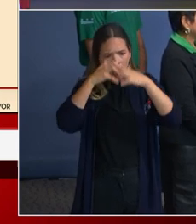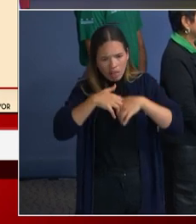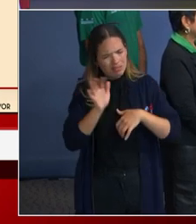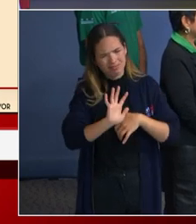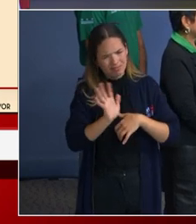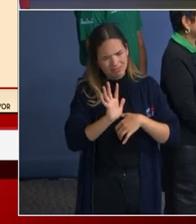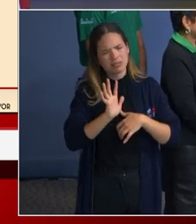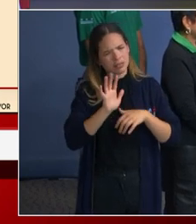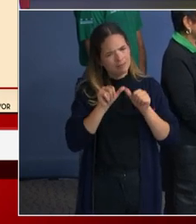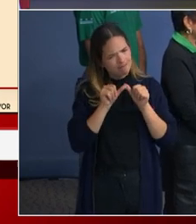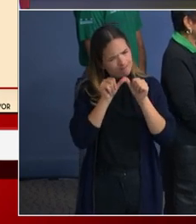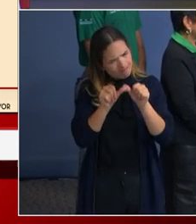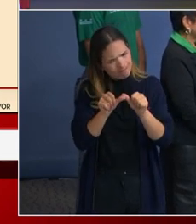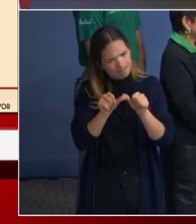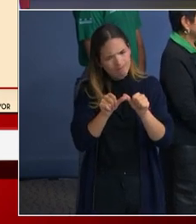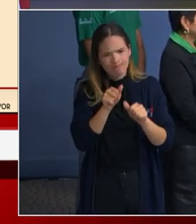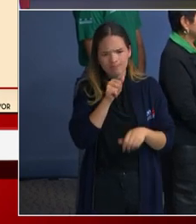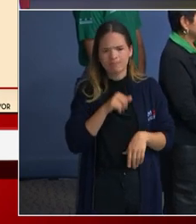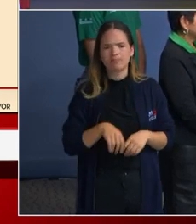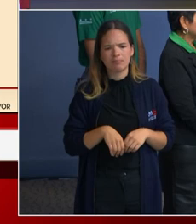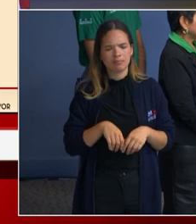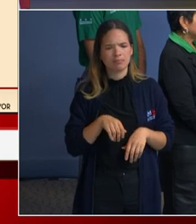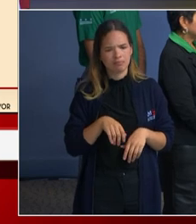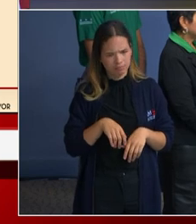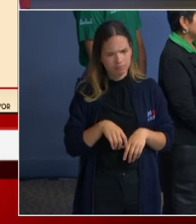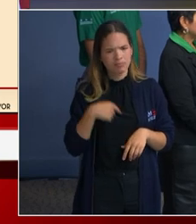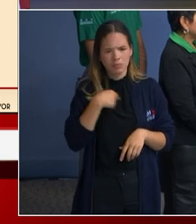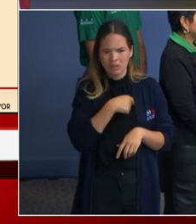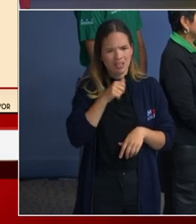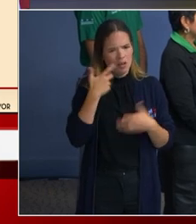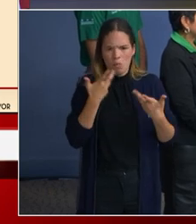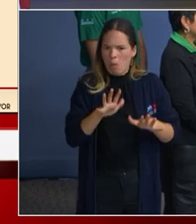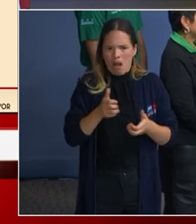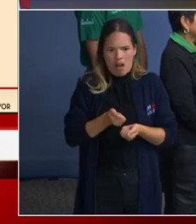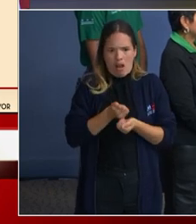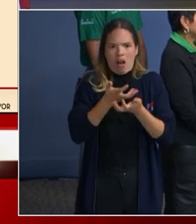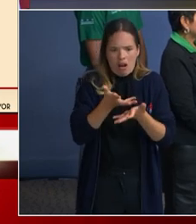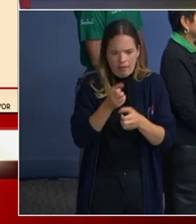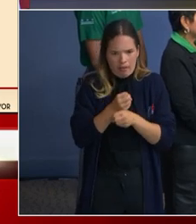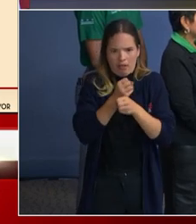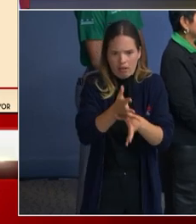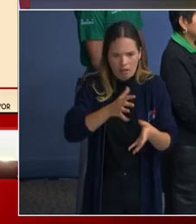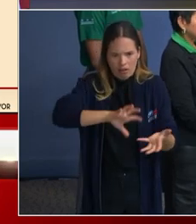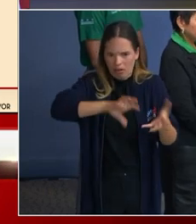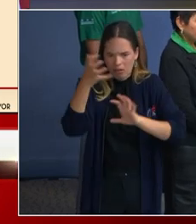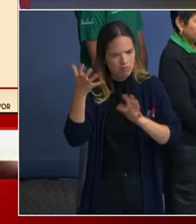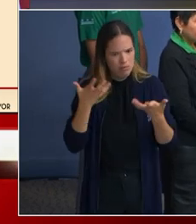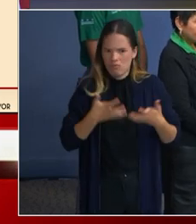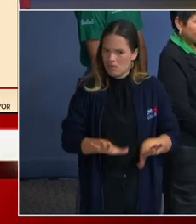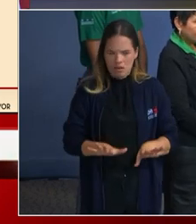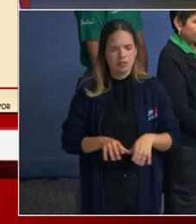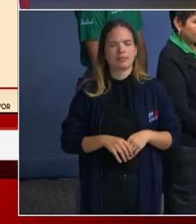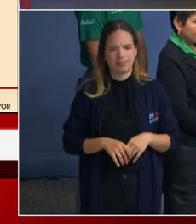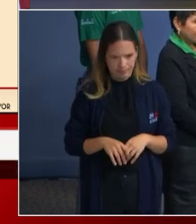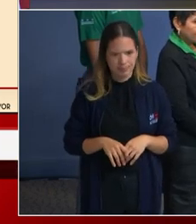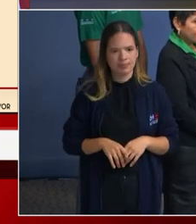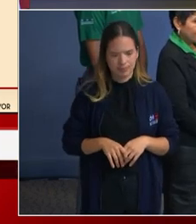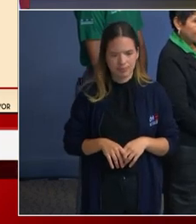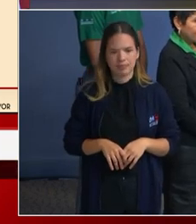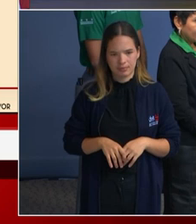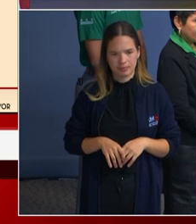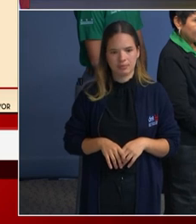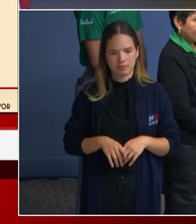our making. And we are putting in place a framework that will allow